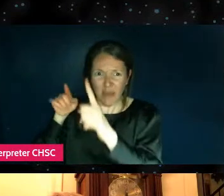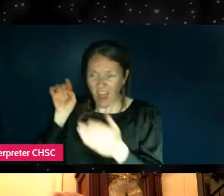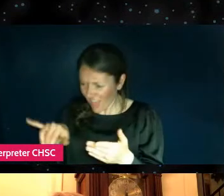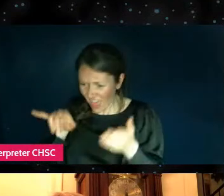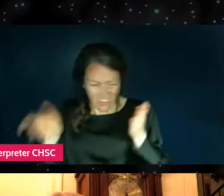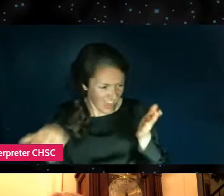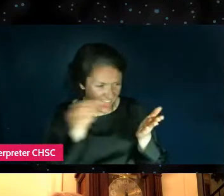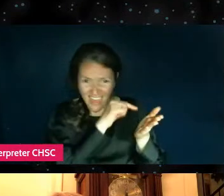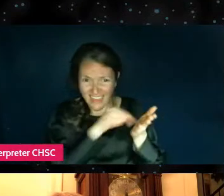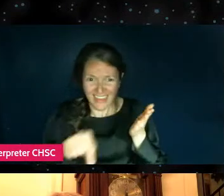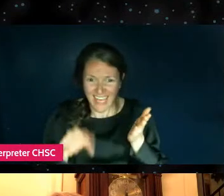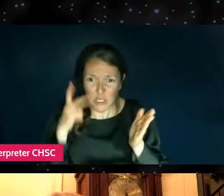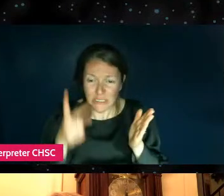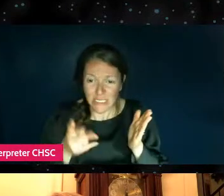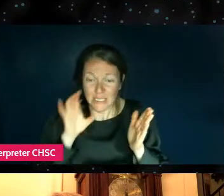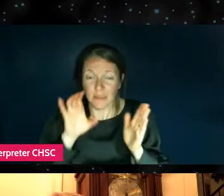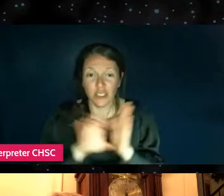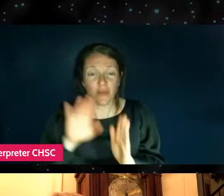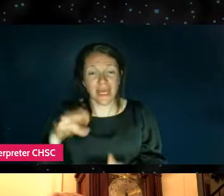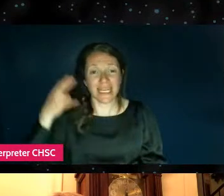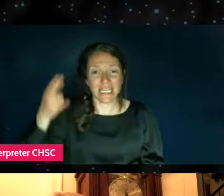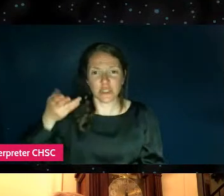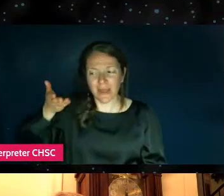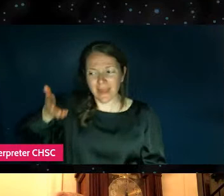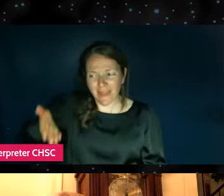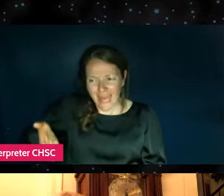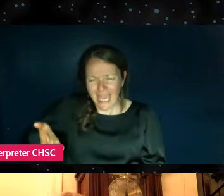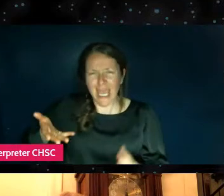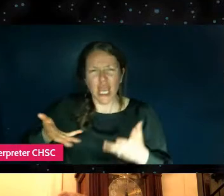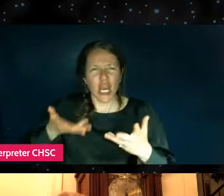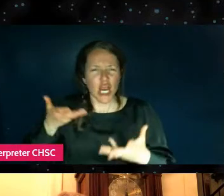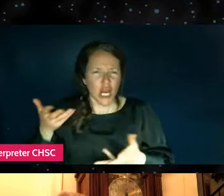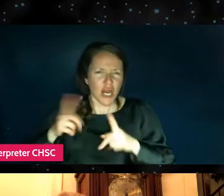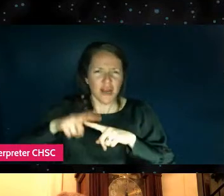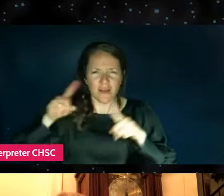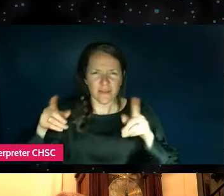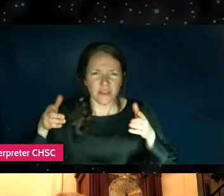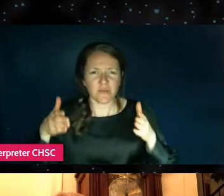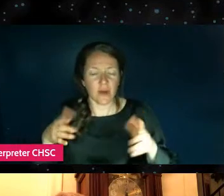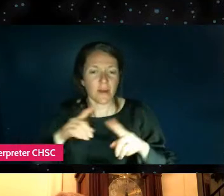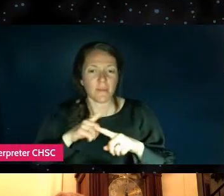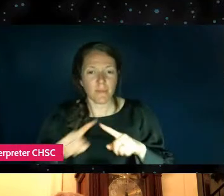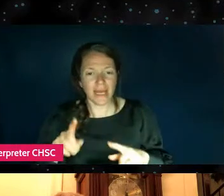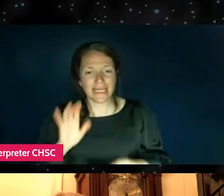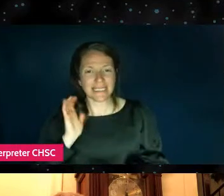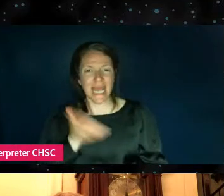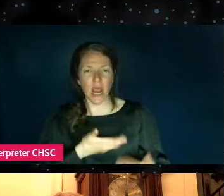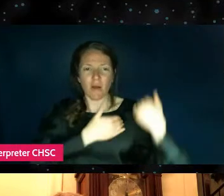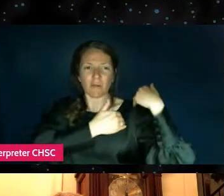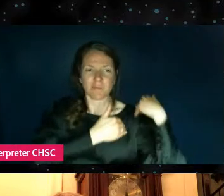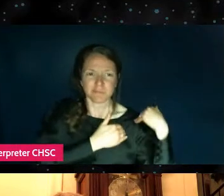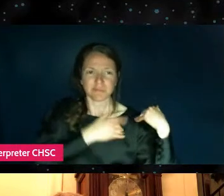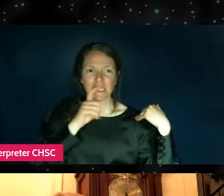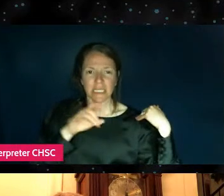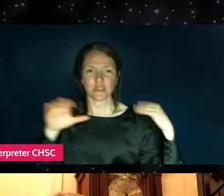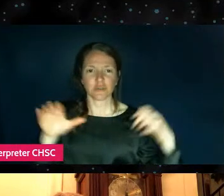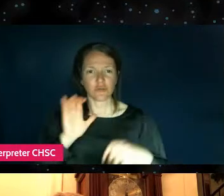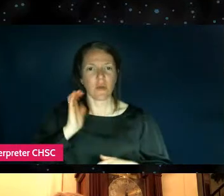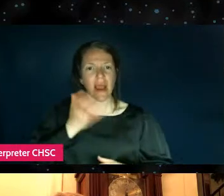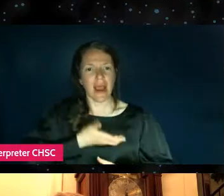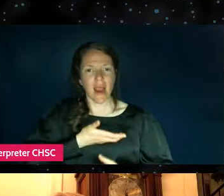this history is there in various forms. And, you know, it's up to us to really do our part